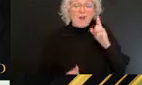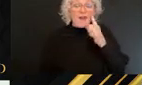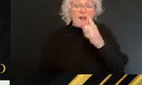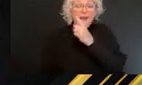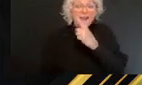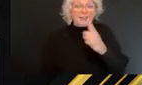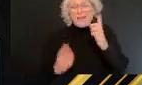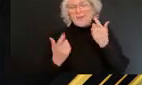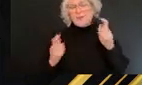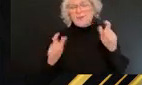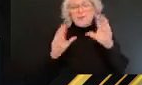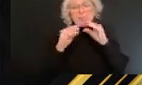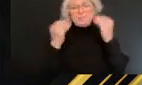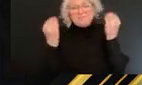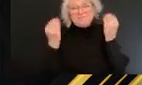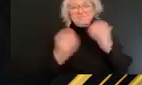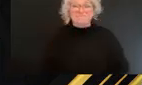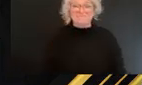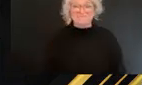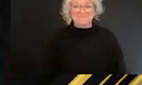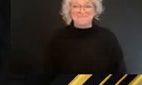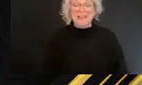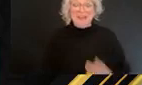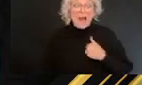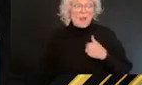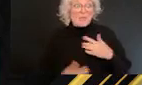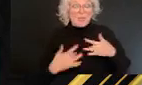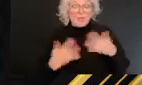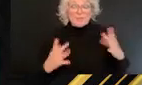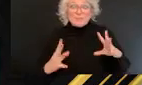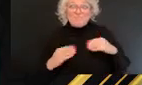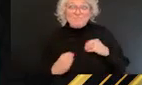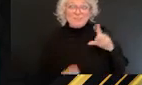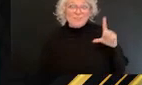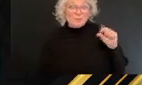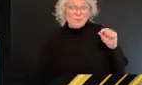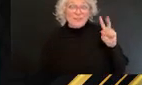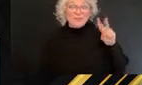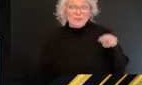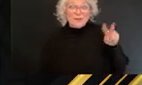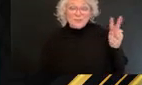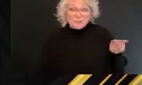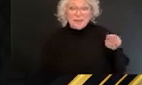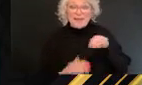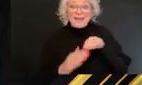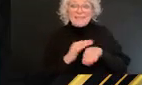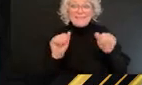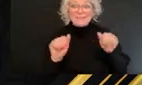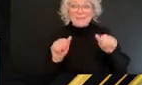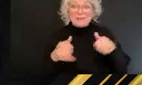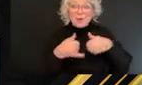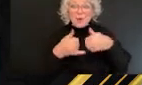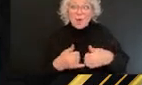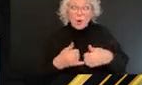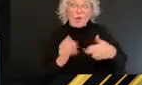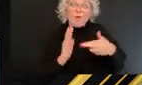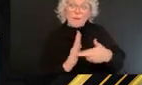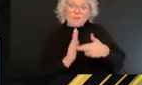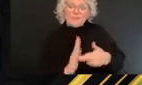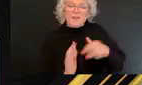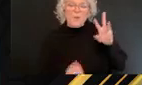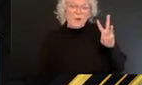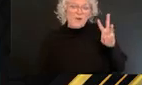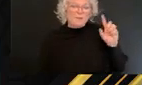my face. I am so thrilled to be accepting the 2022 Accessibility Award on behalf of Wonderman Thompson